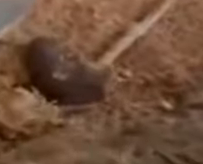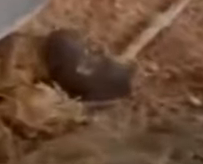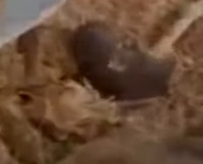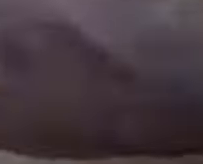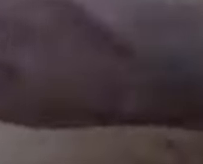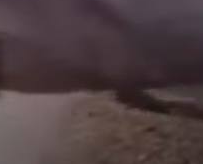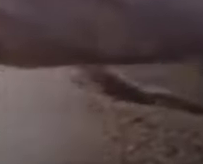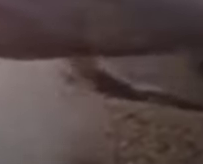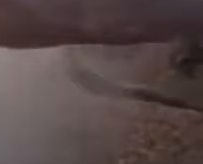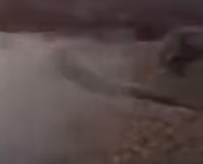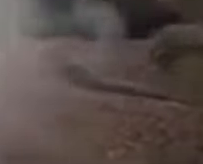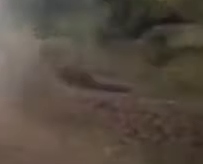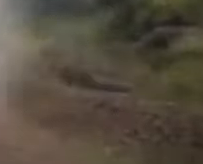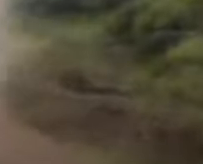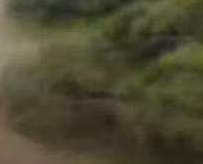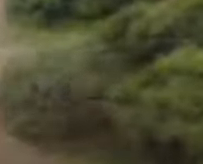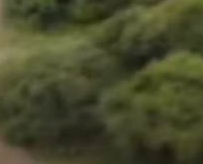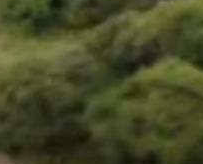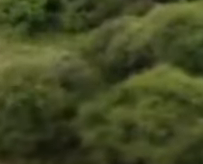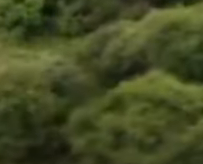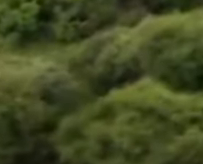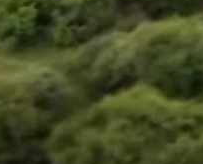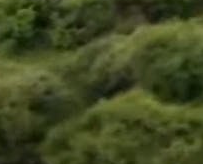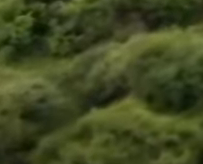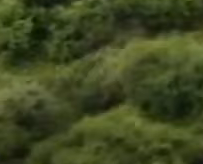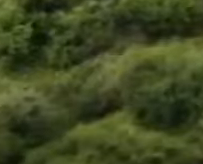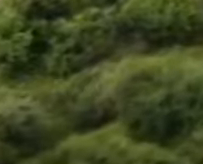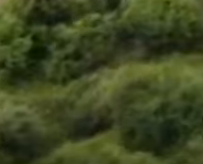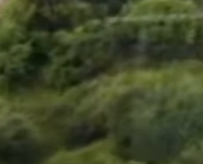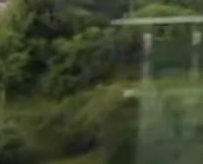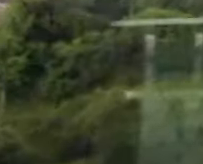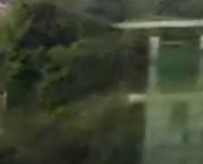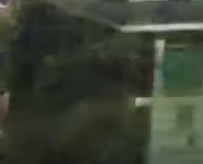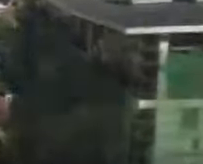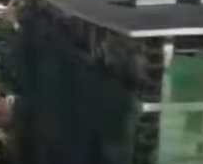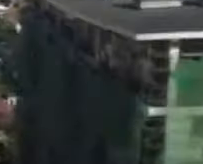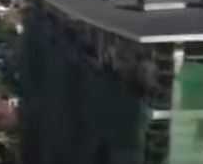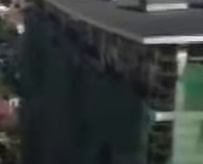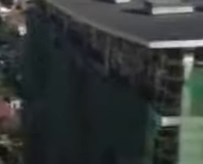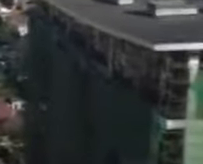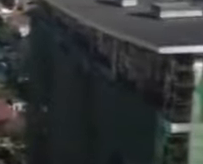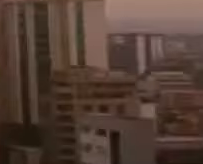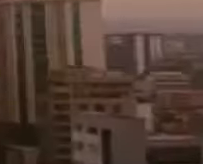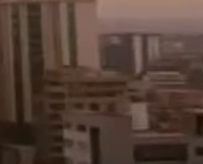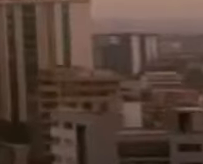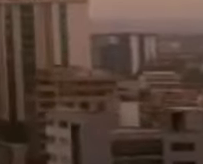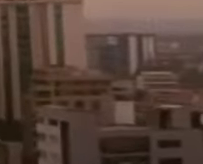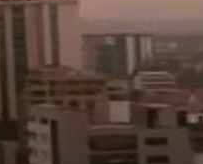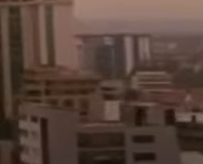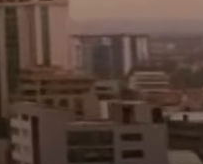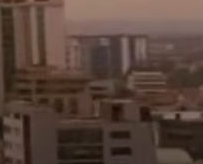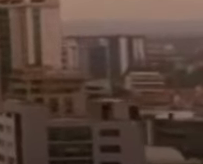Culture Quest is a television series that takes you on a mesmerizing adventure of the diverse continent of Africa.